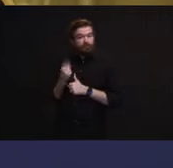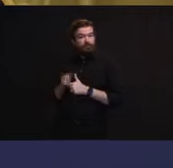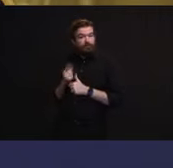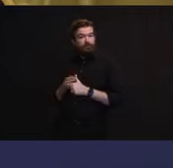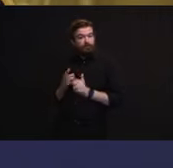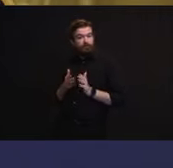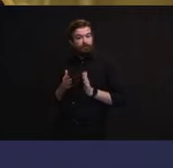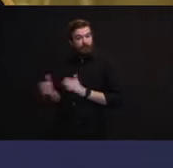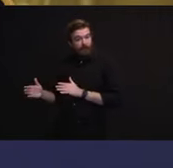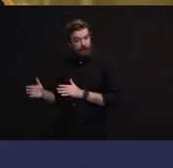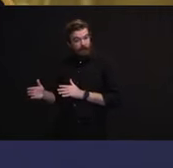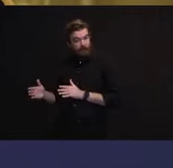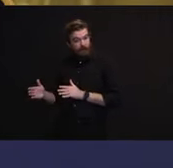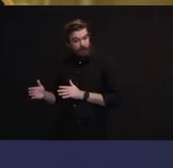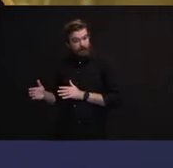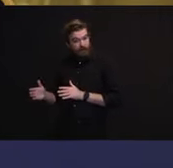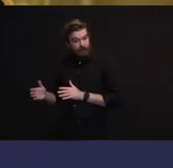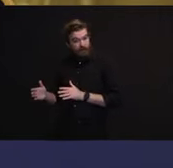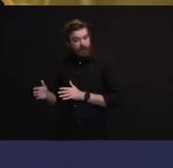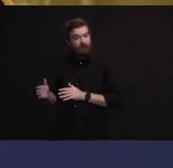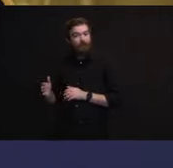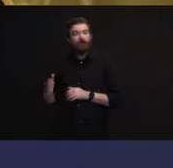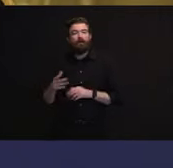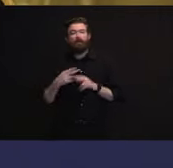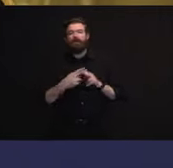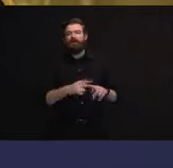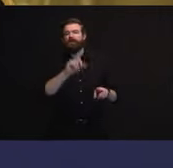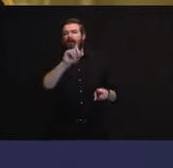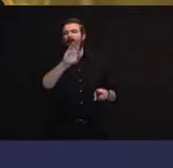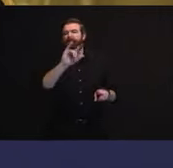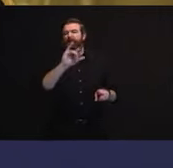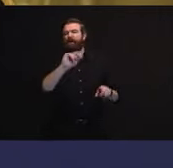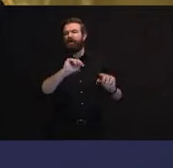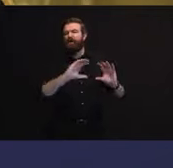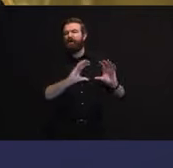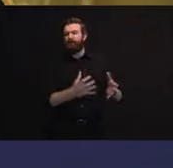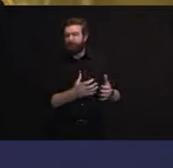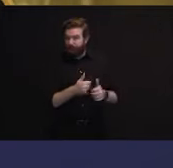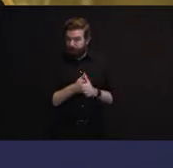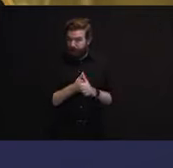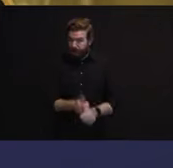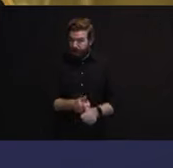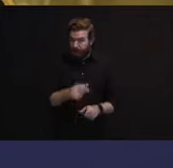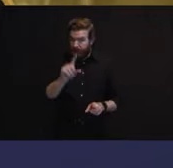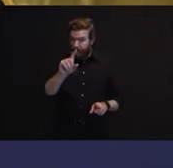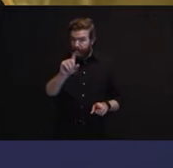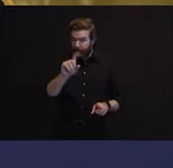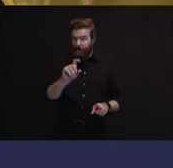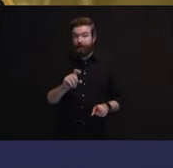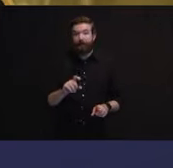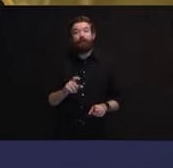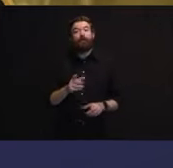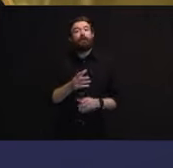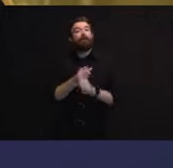long after the vaccine is approved by the FDA will those first priority vaccines be administered here in New Jersey?